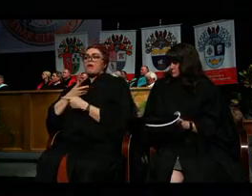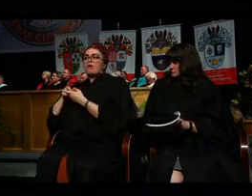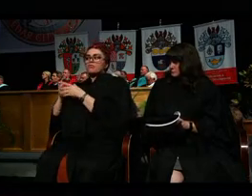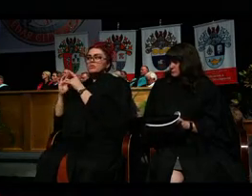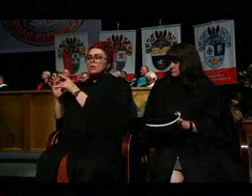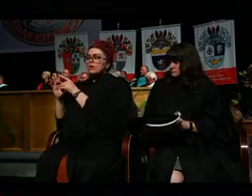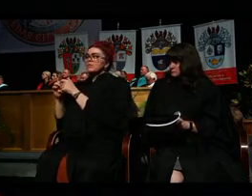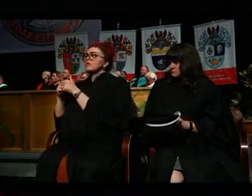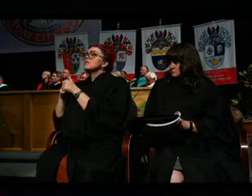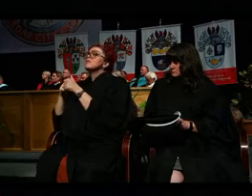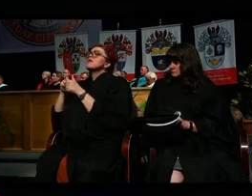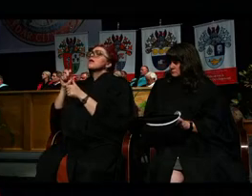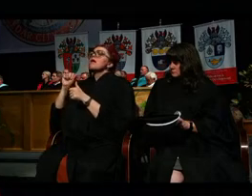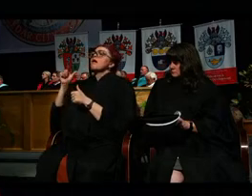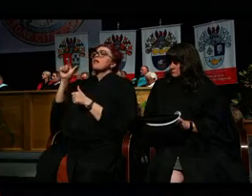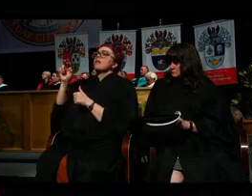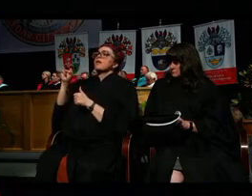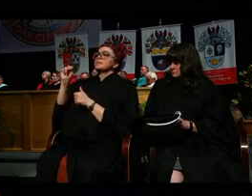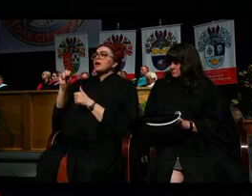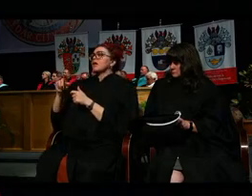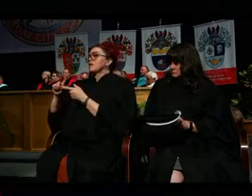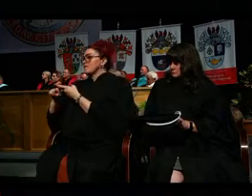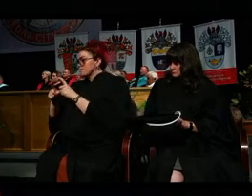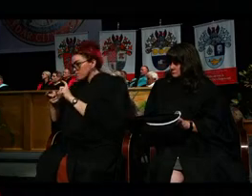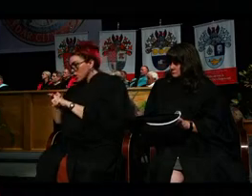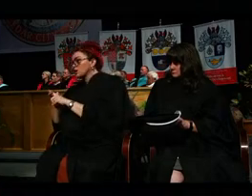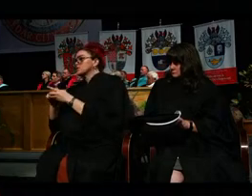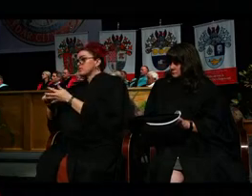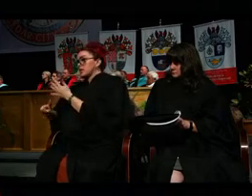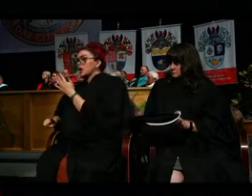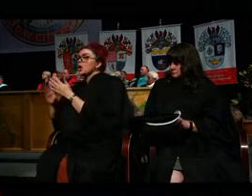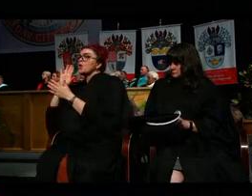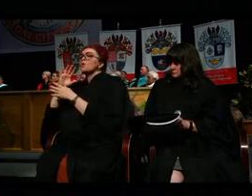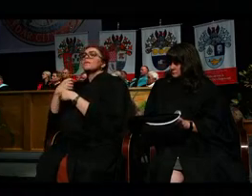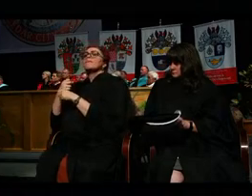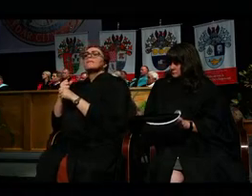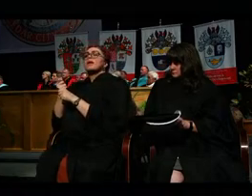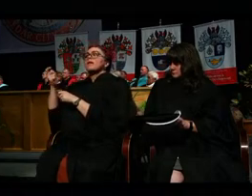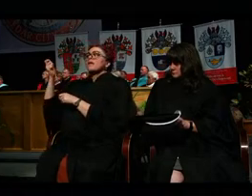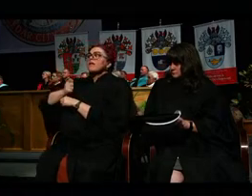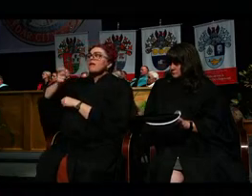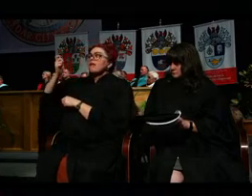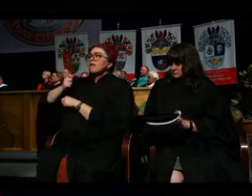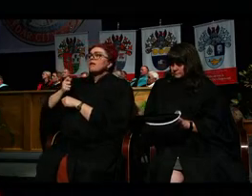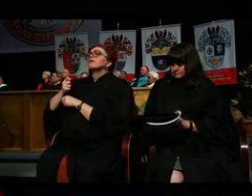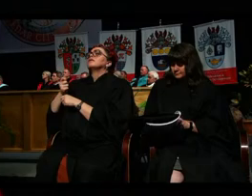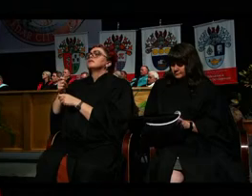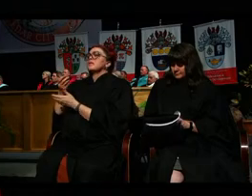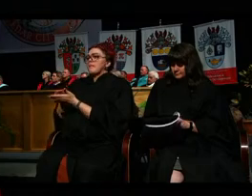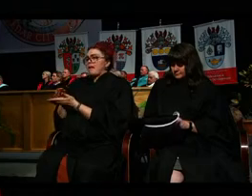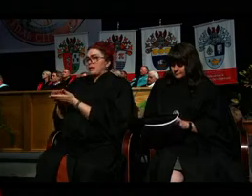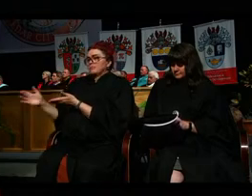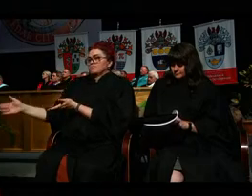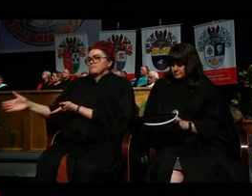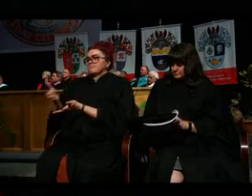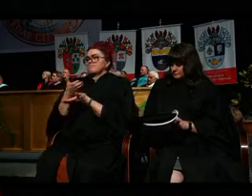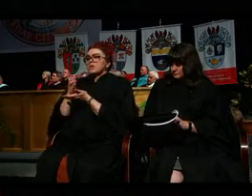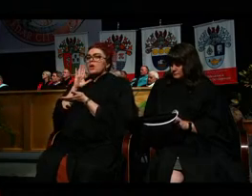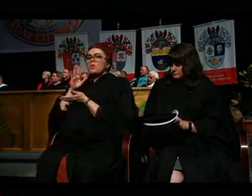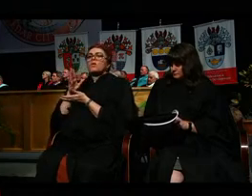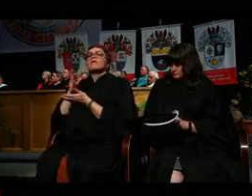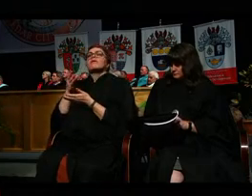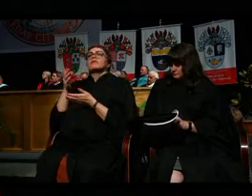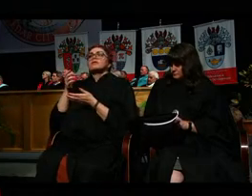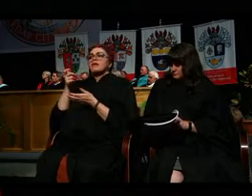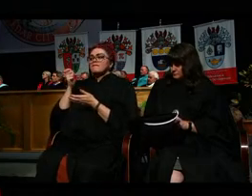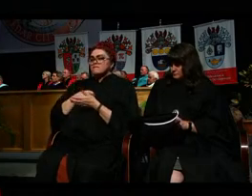and corporations to launch an ambitious fundraising campaign to help SUU fulfill its mission. This campaign will help us fund